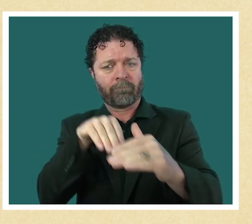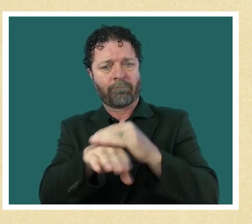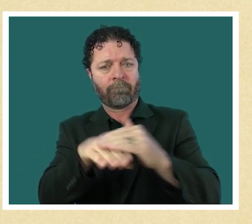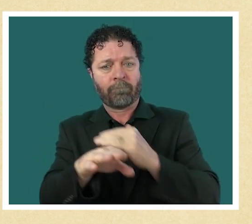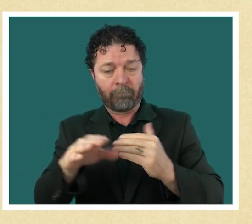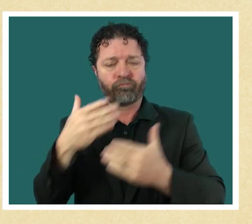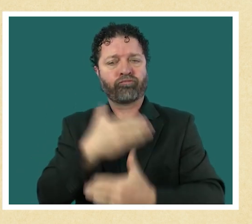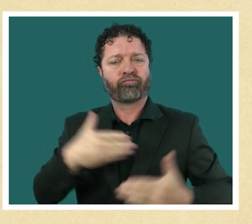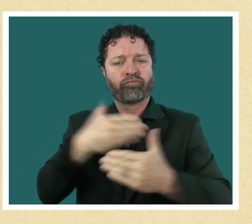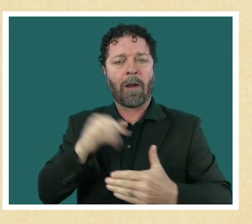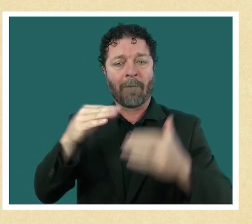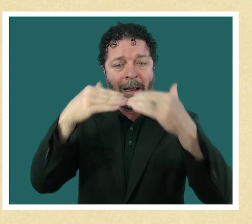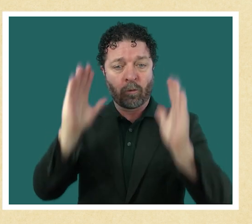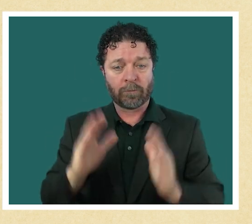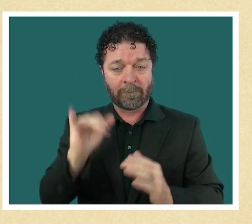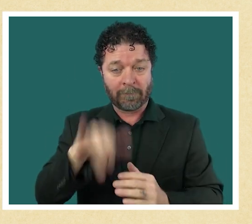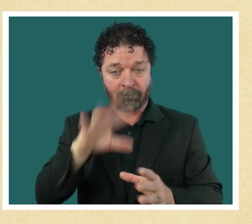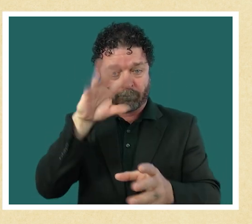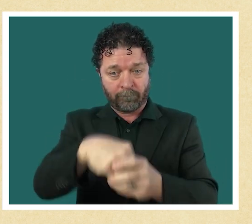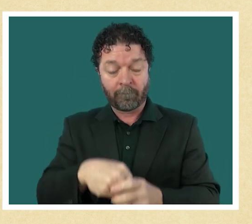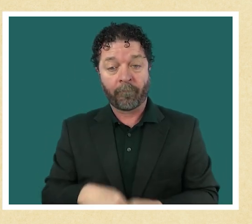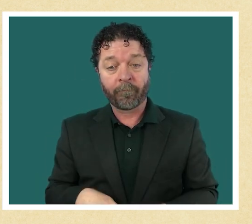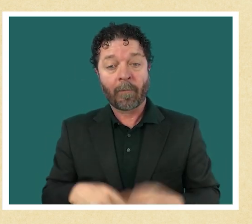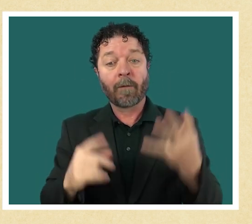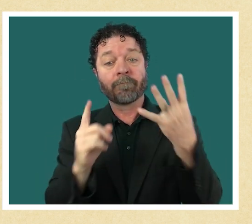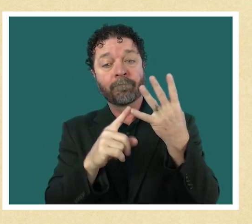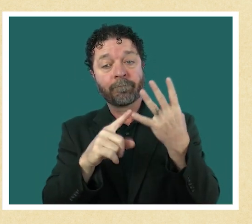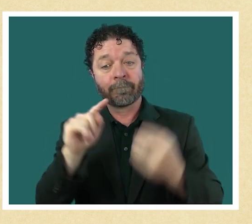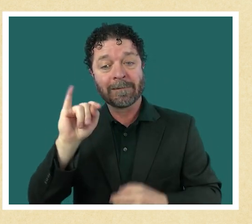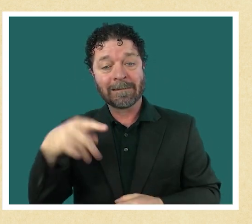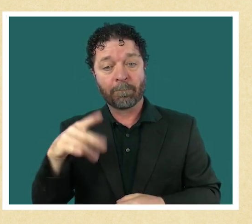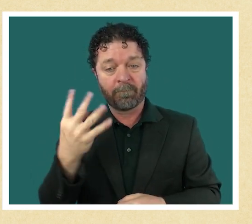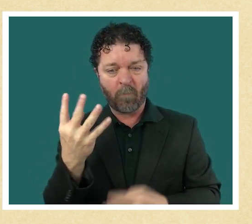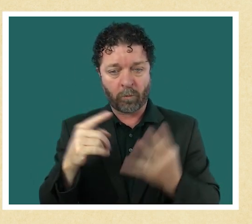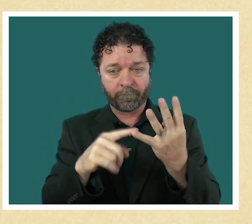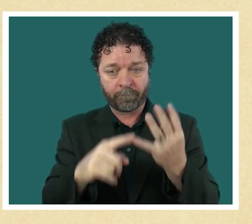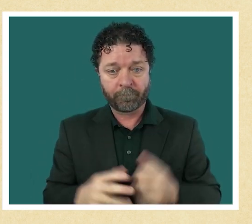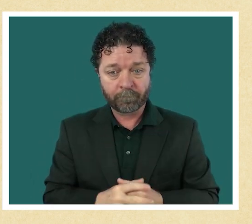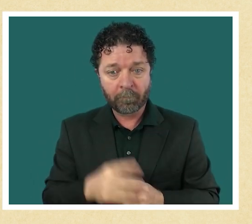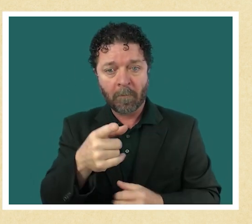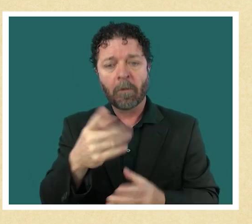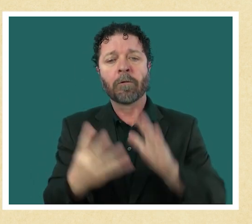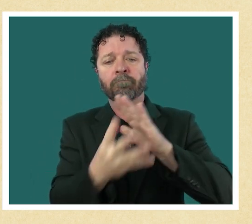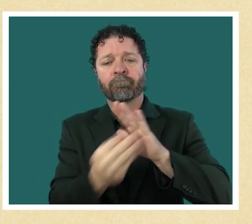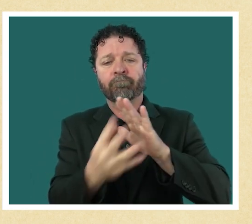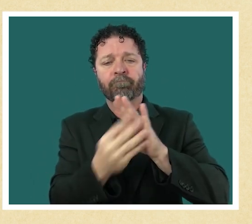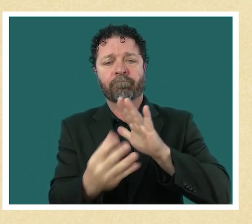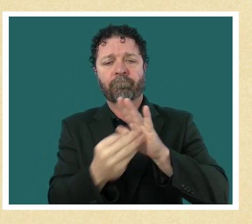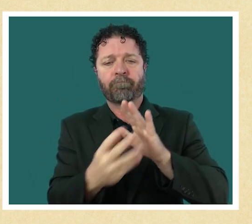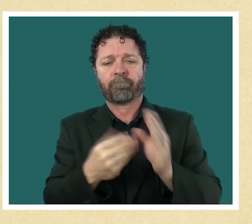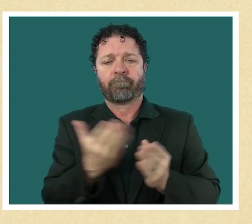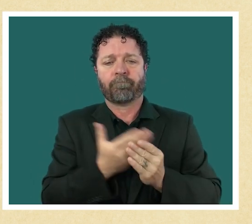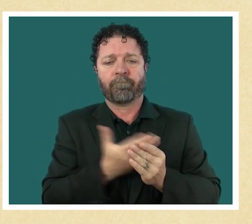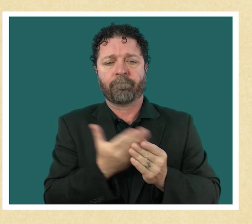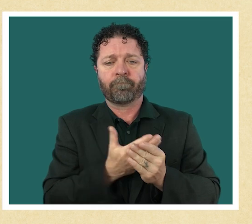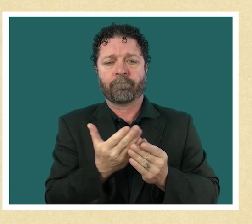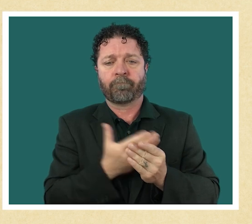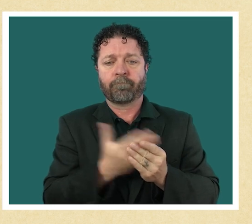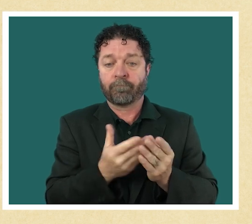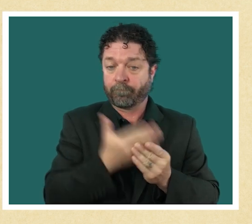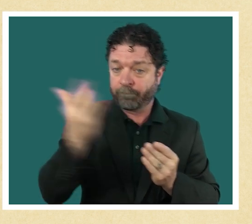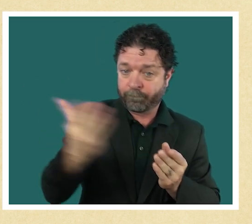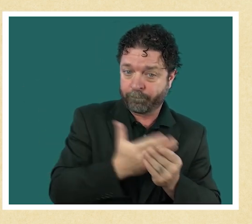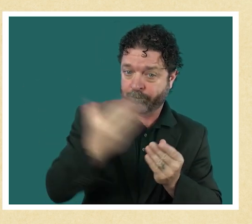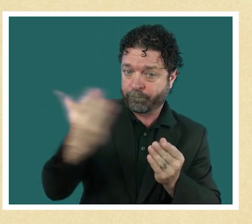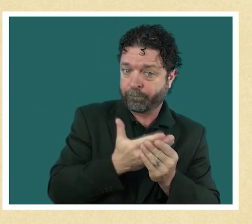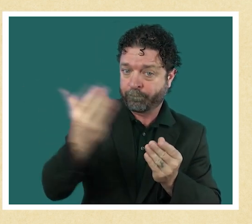Tip number 4. Keep copies for your records. You should save copies of everything you submit to your housing provider. You